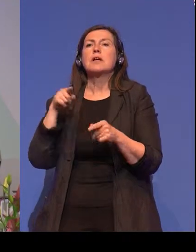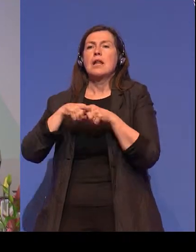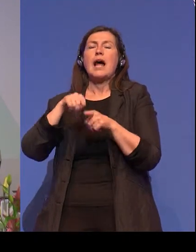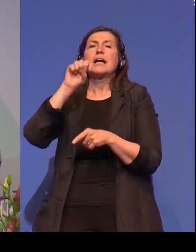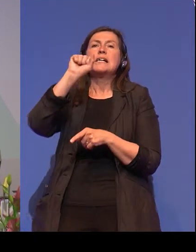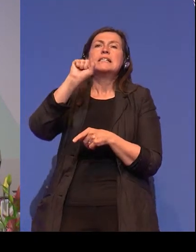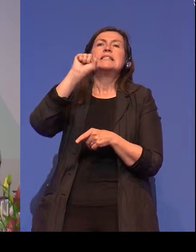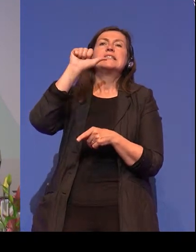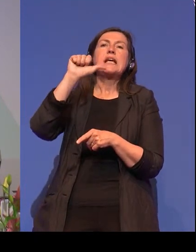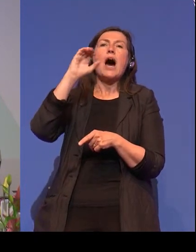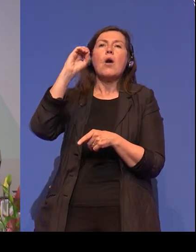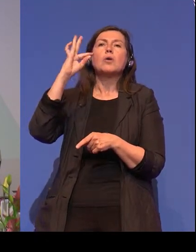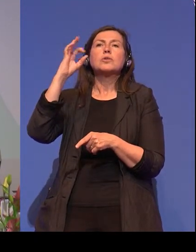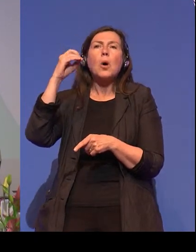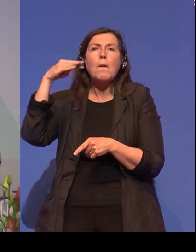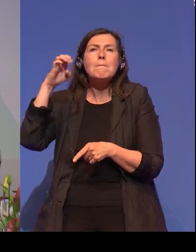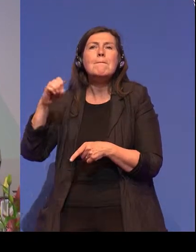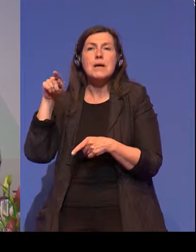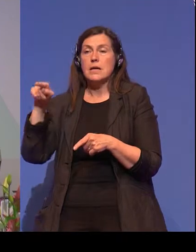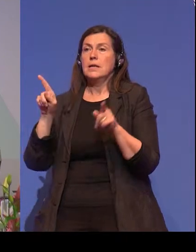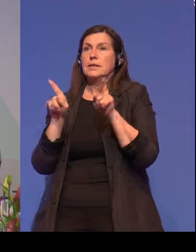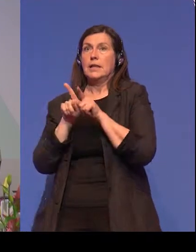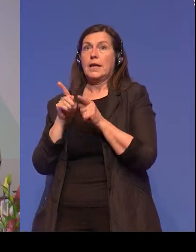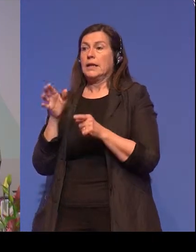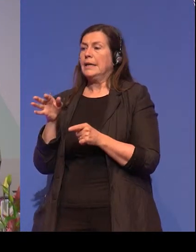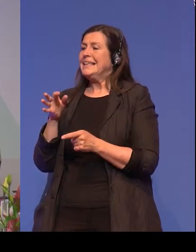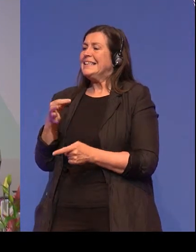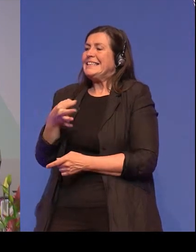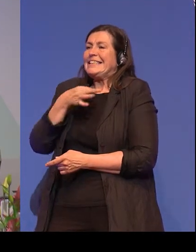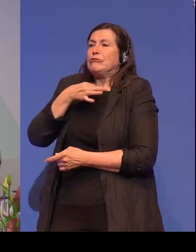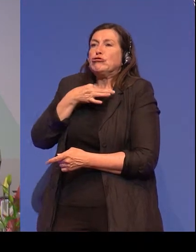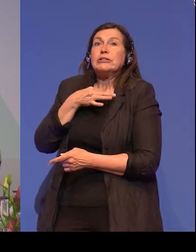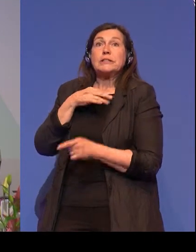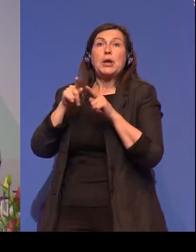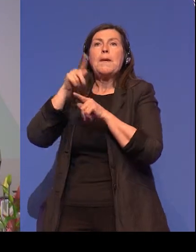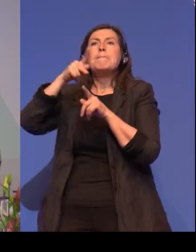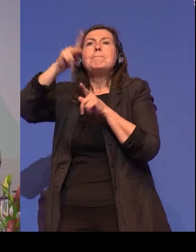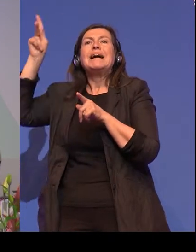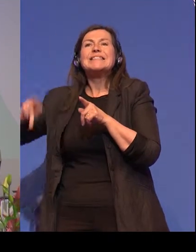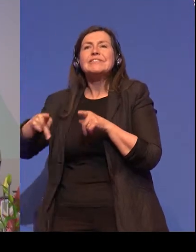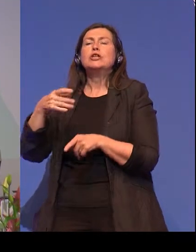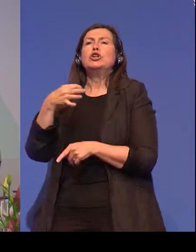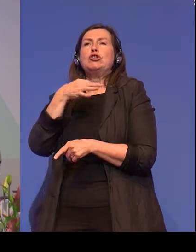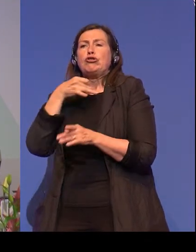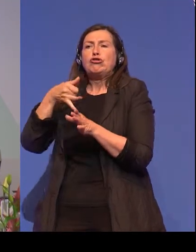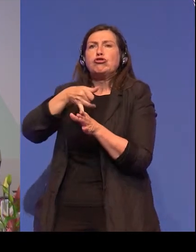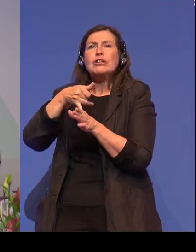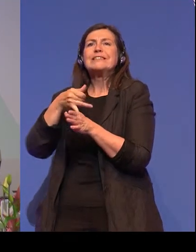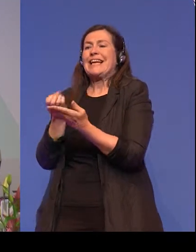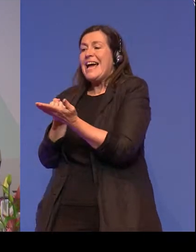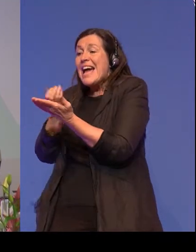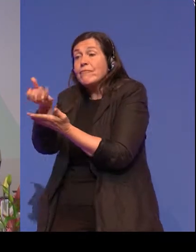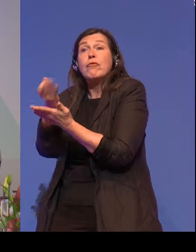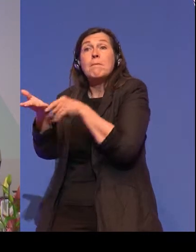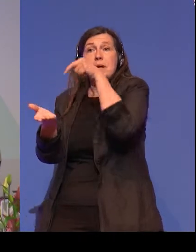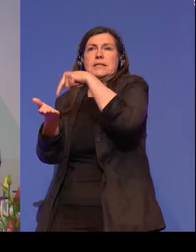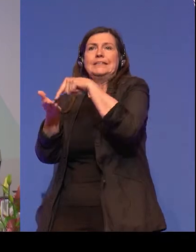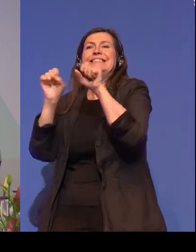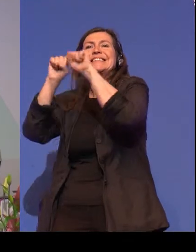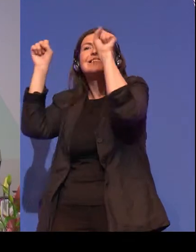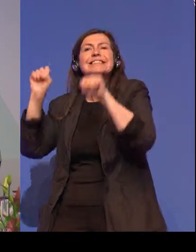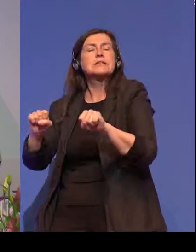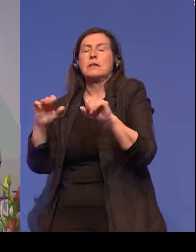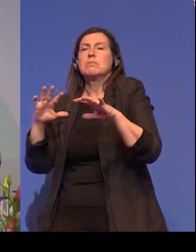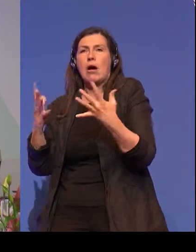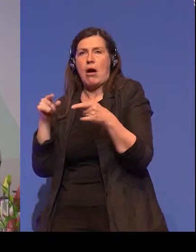Principe's Spatial Risk Information and the Pacific Risk Information System, which are enabling SIDS to